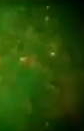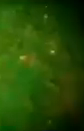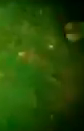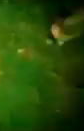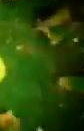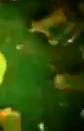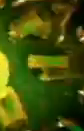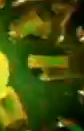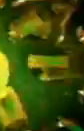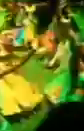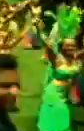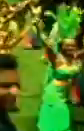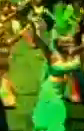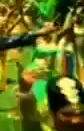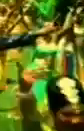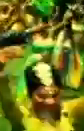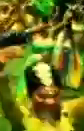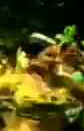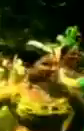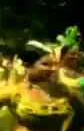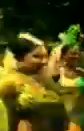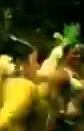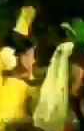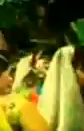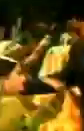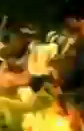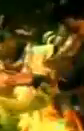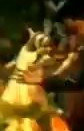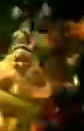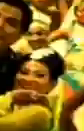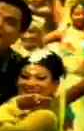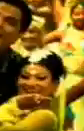with B-Mobile. Every month you know you'll smile.